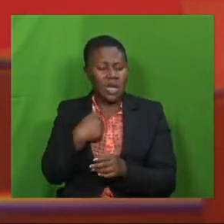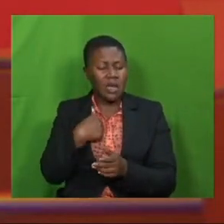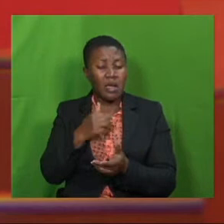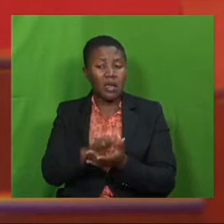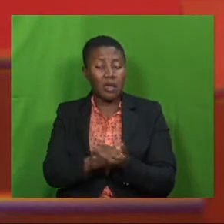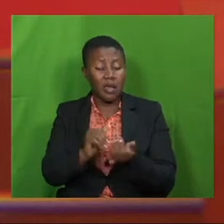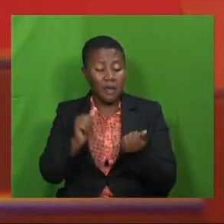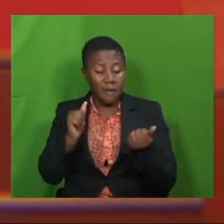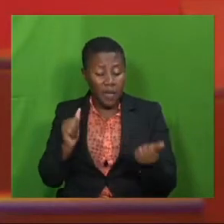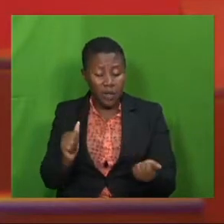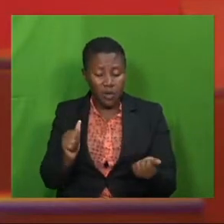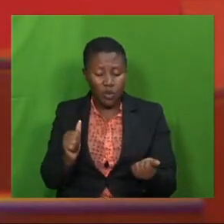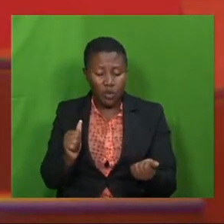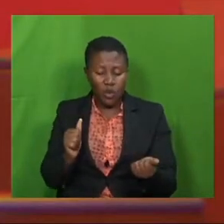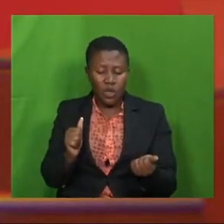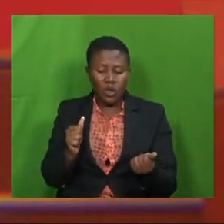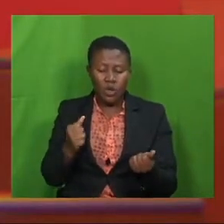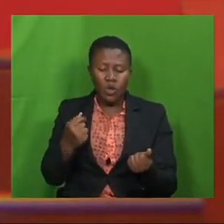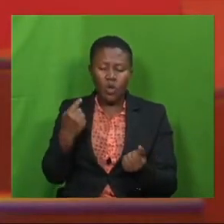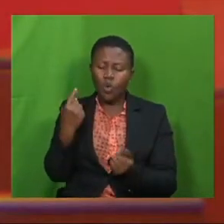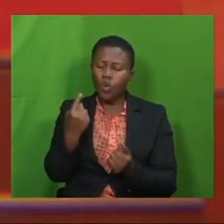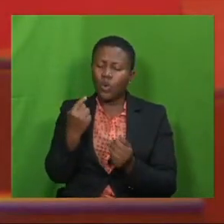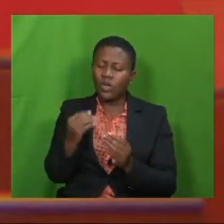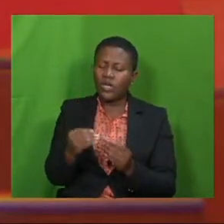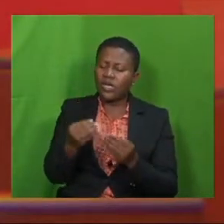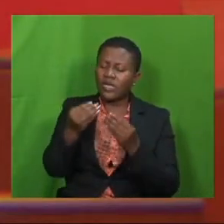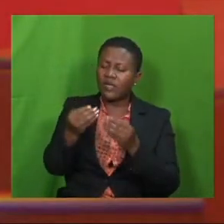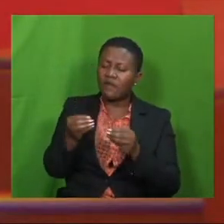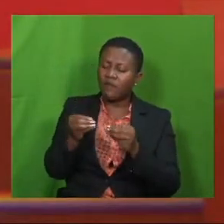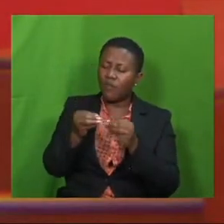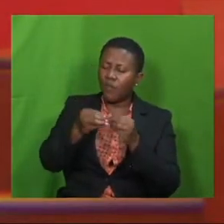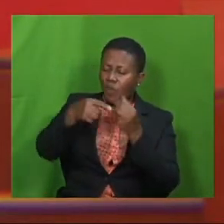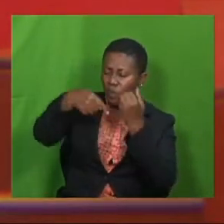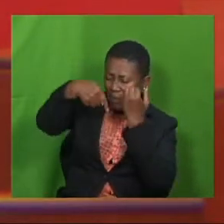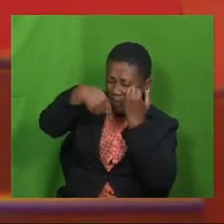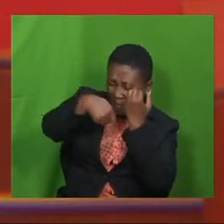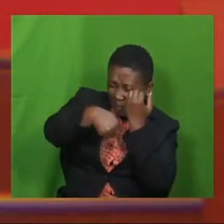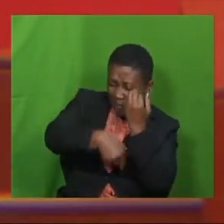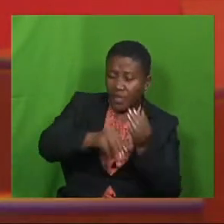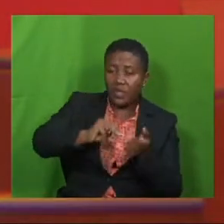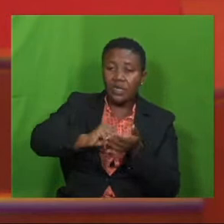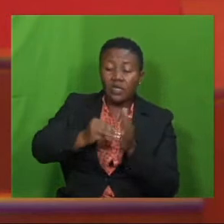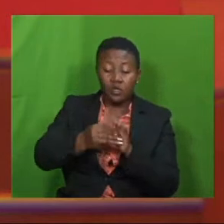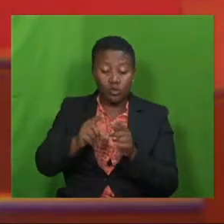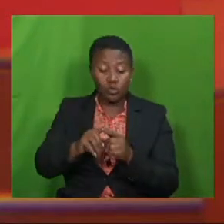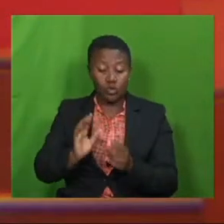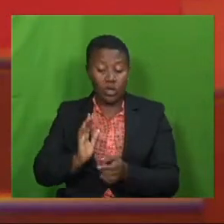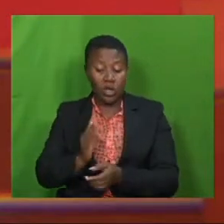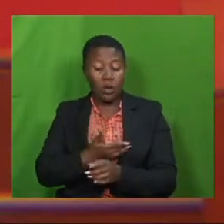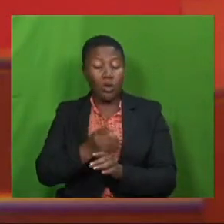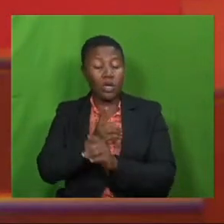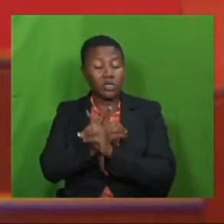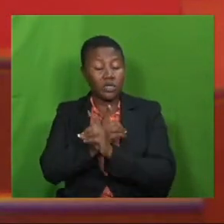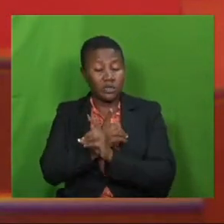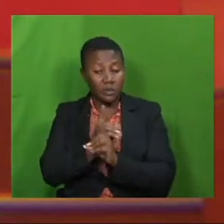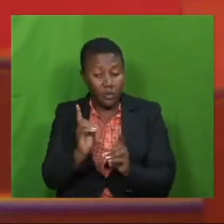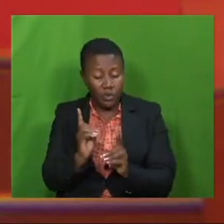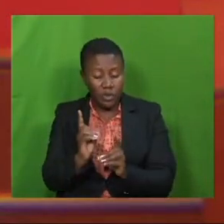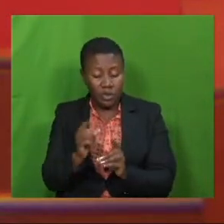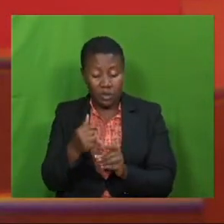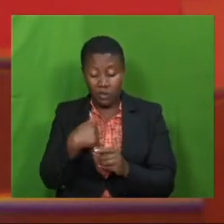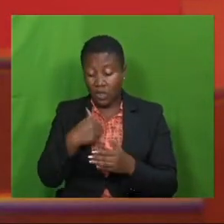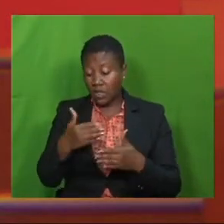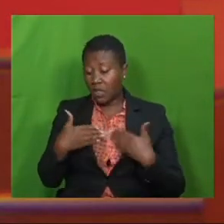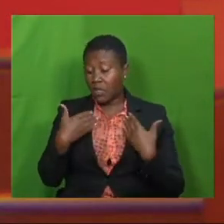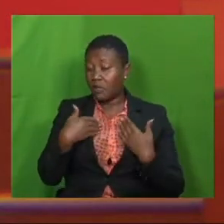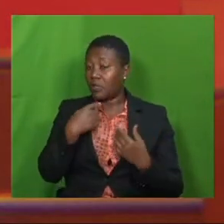sought to give deeper meaning to our parliamentary democracy. I am happy to say that in the